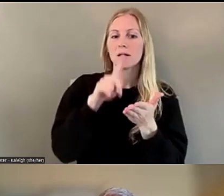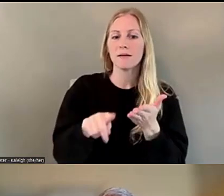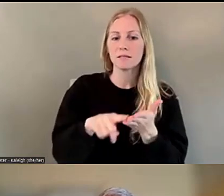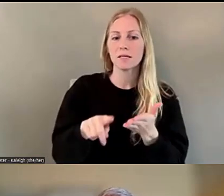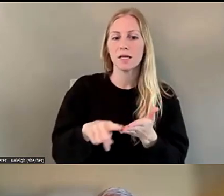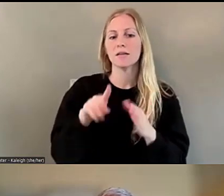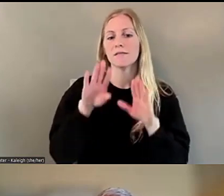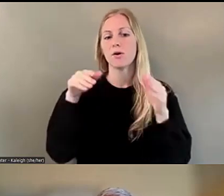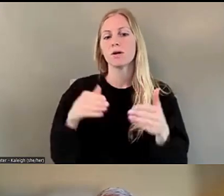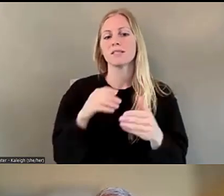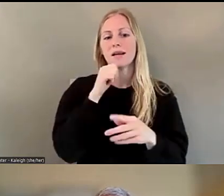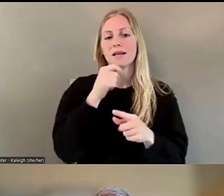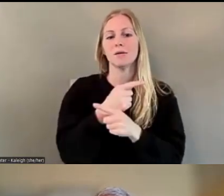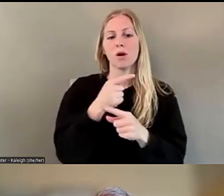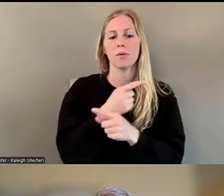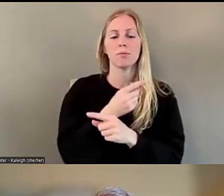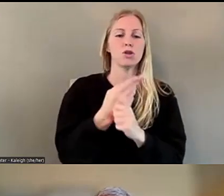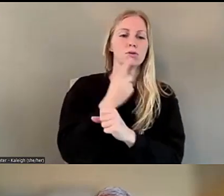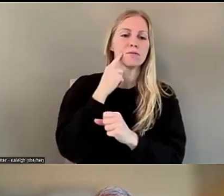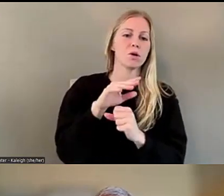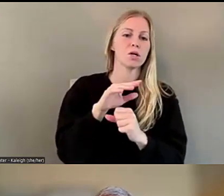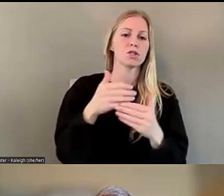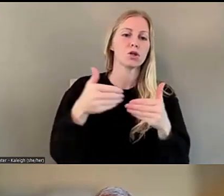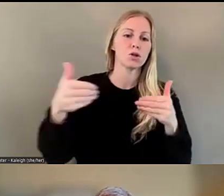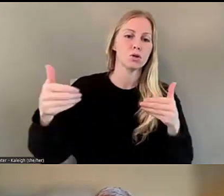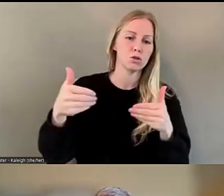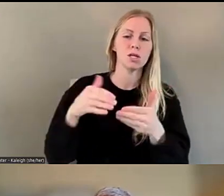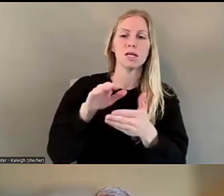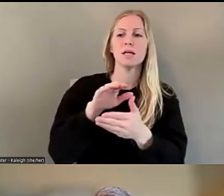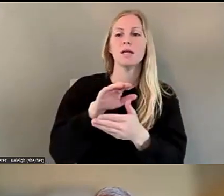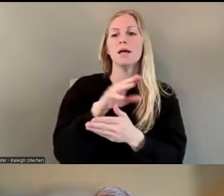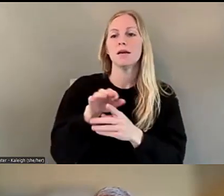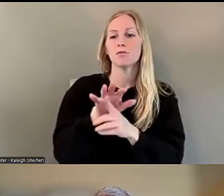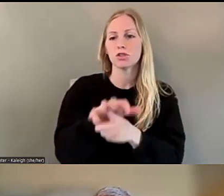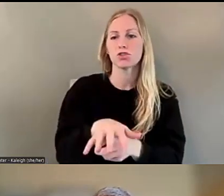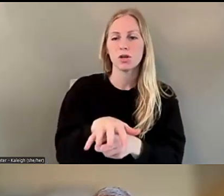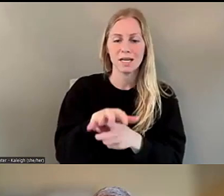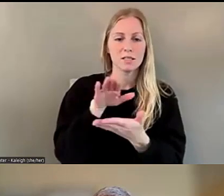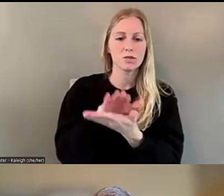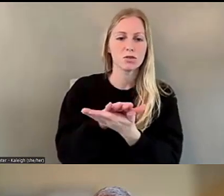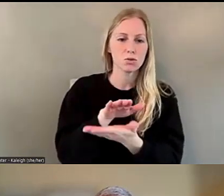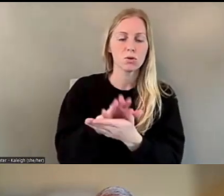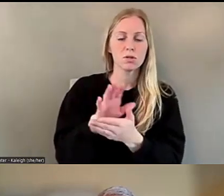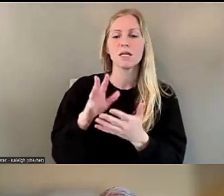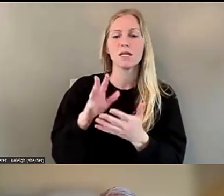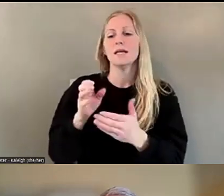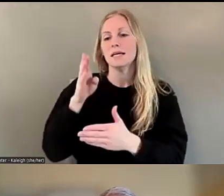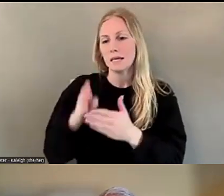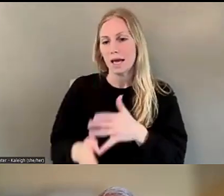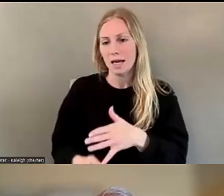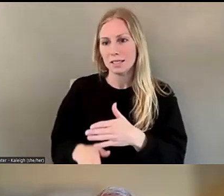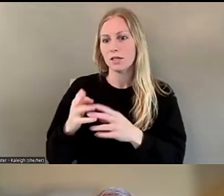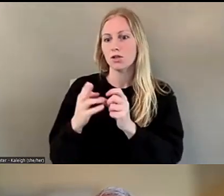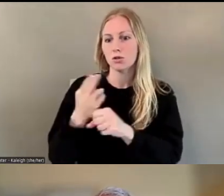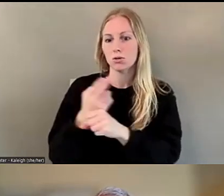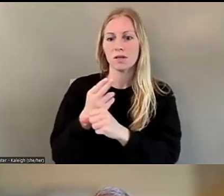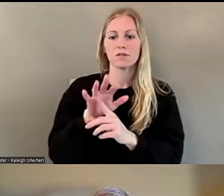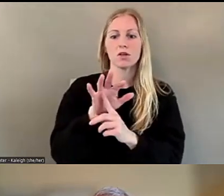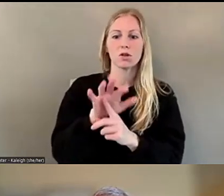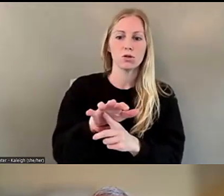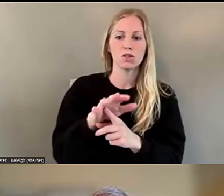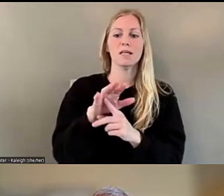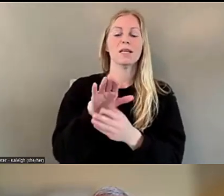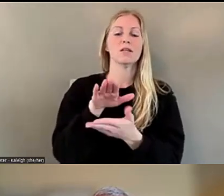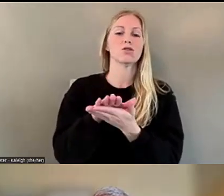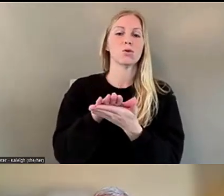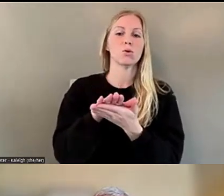of seclusion and restraint in schools, and has negotiated settlements that have ended the use of seclusion in school districts in Kentucky, Indiana,